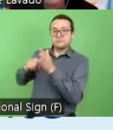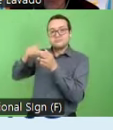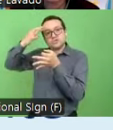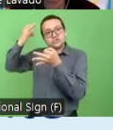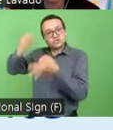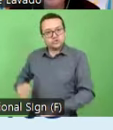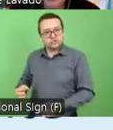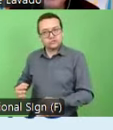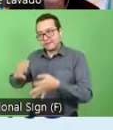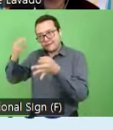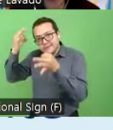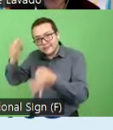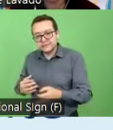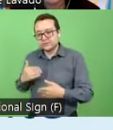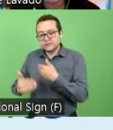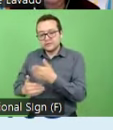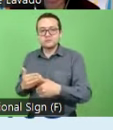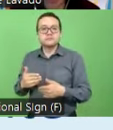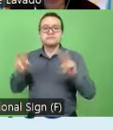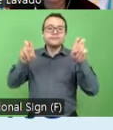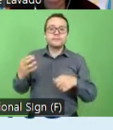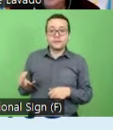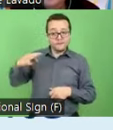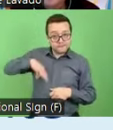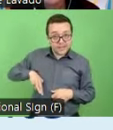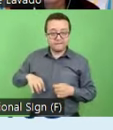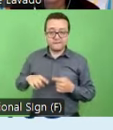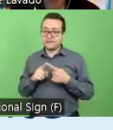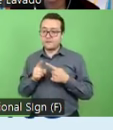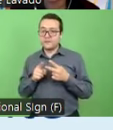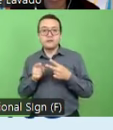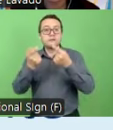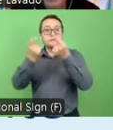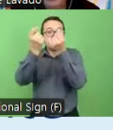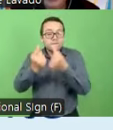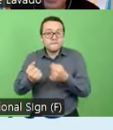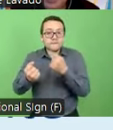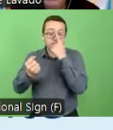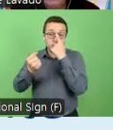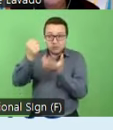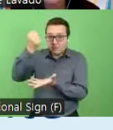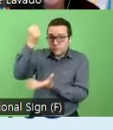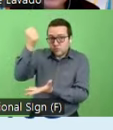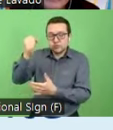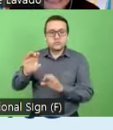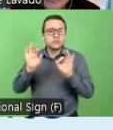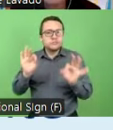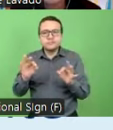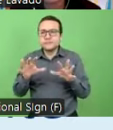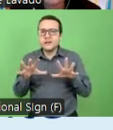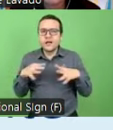delivery. Governments must use financial protection data to align policies with equity goals.